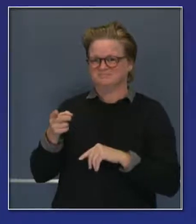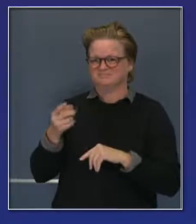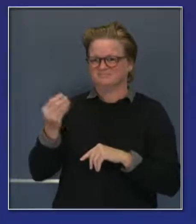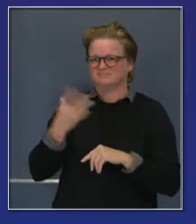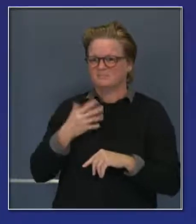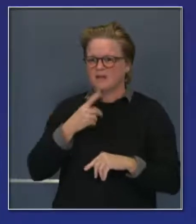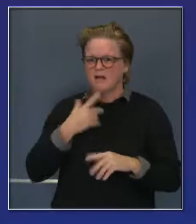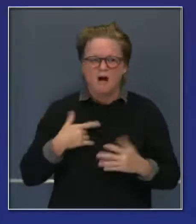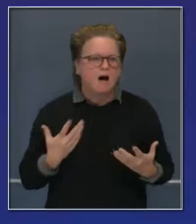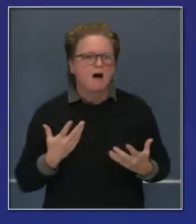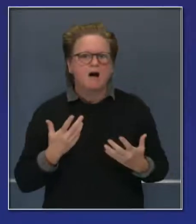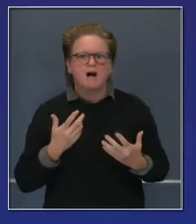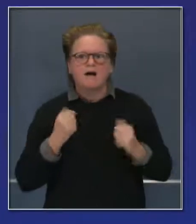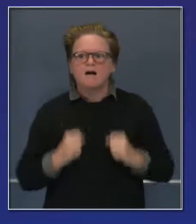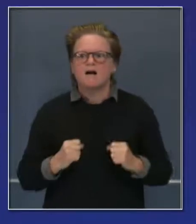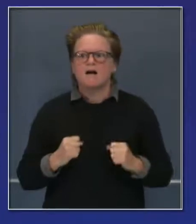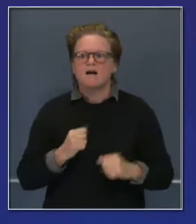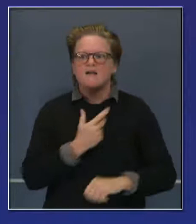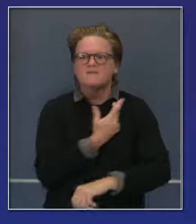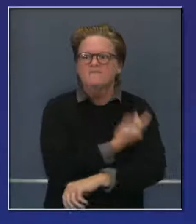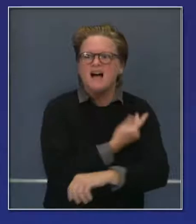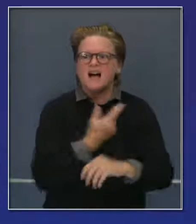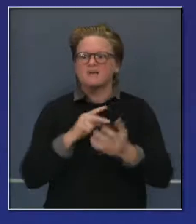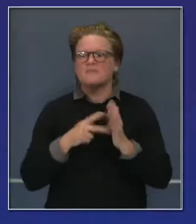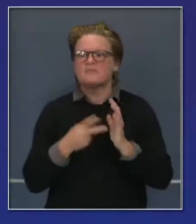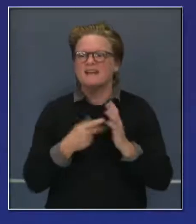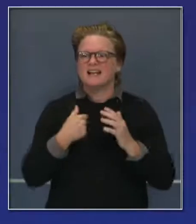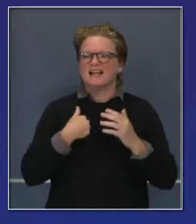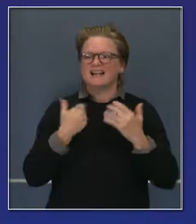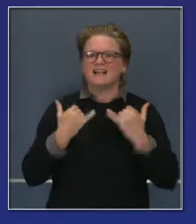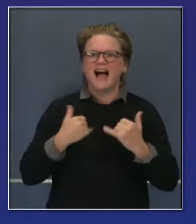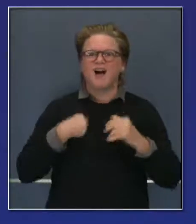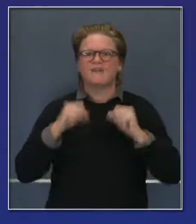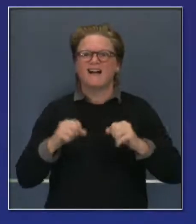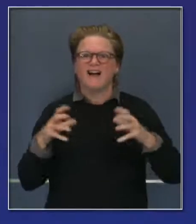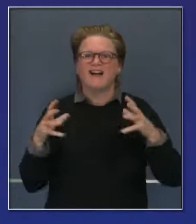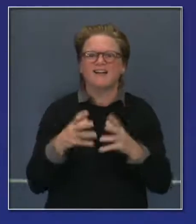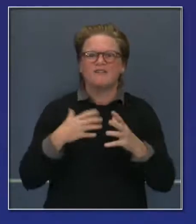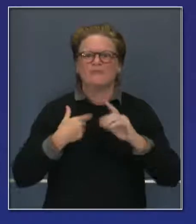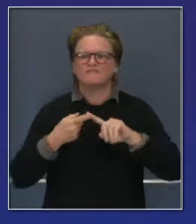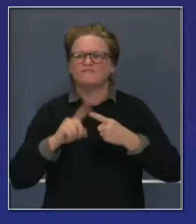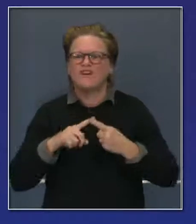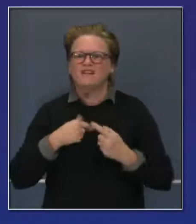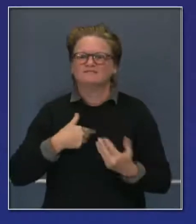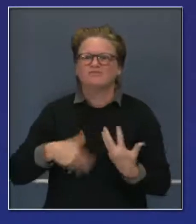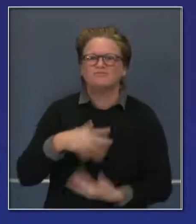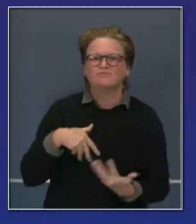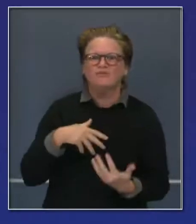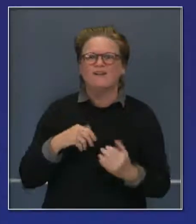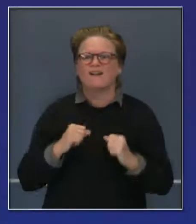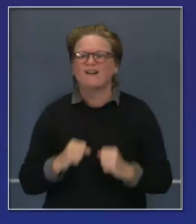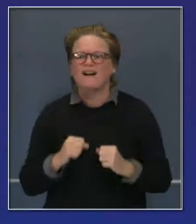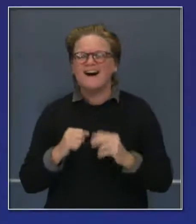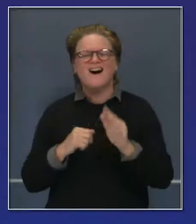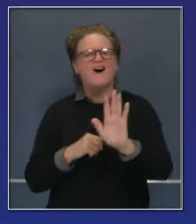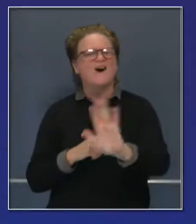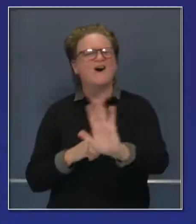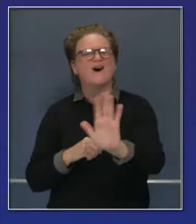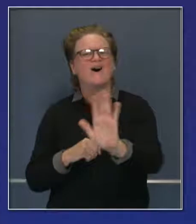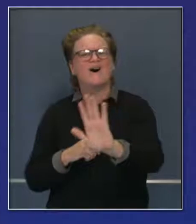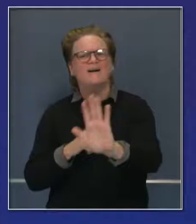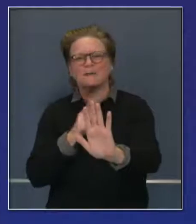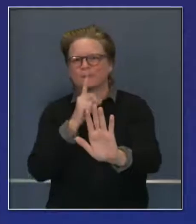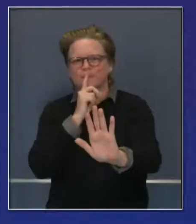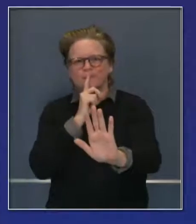my Friday night dinners. And I had to immediately text back, say, maybe you were misled by the headlines related to this vaccine.